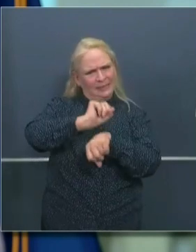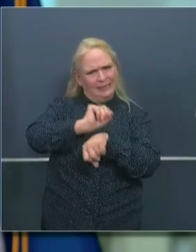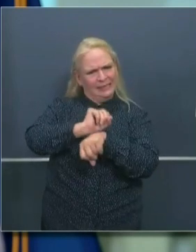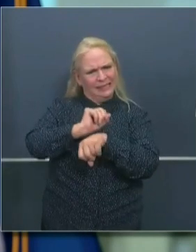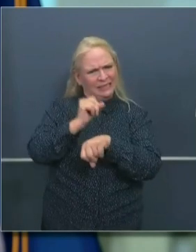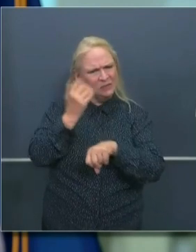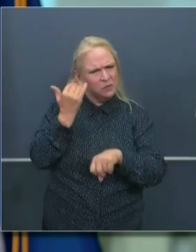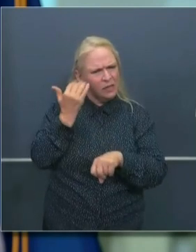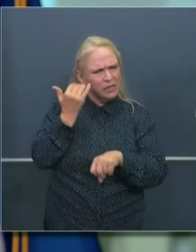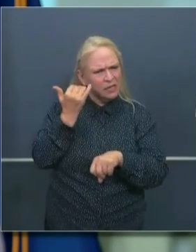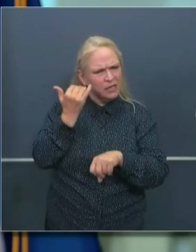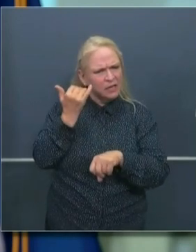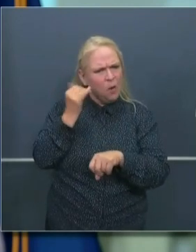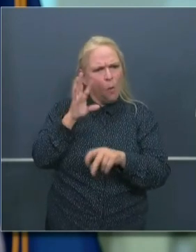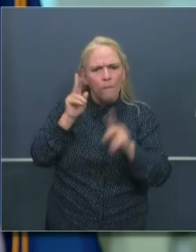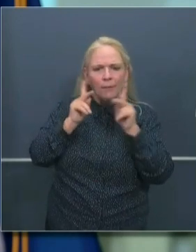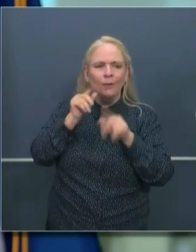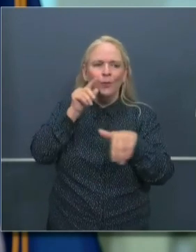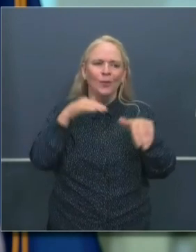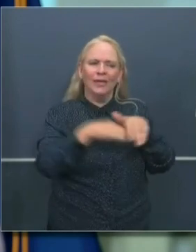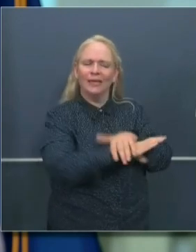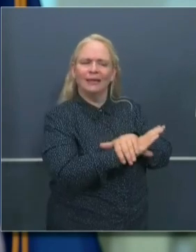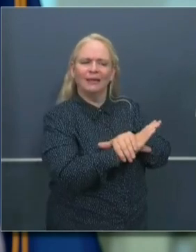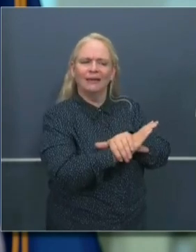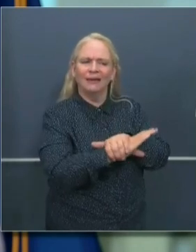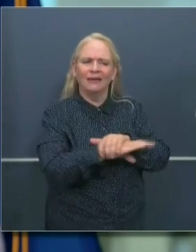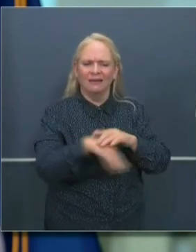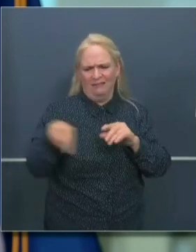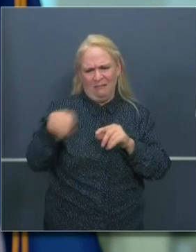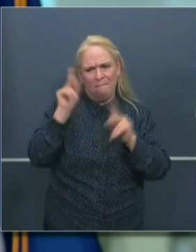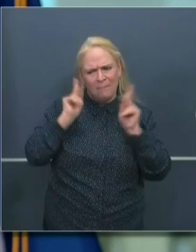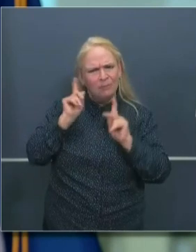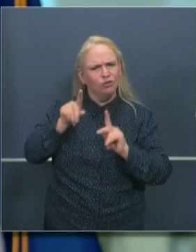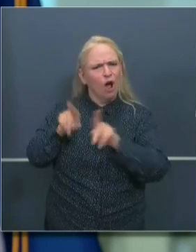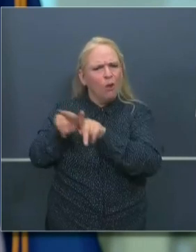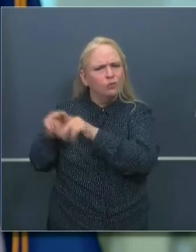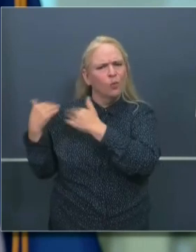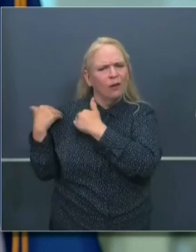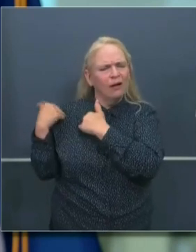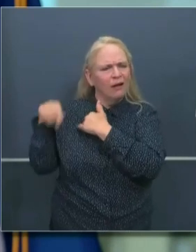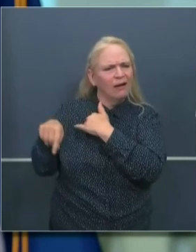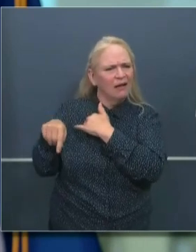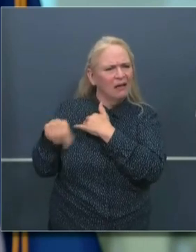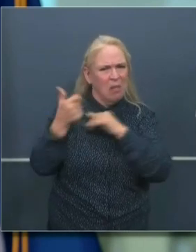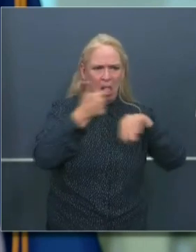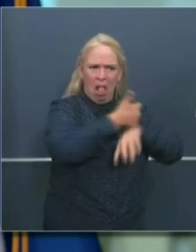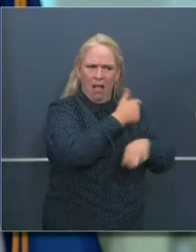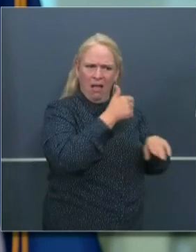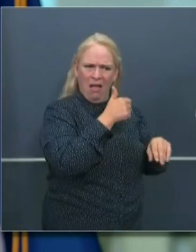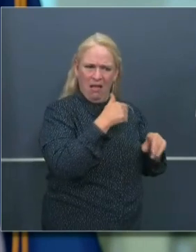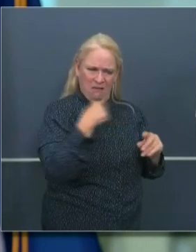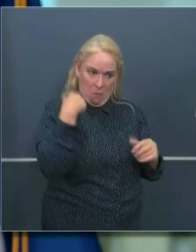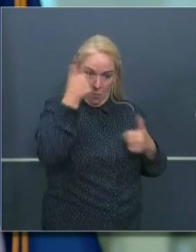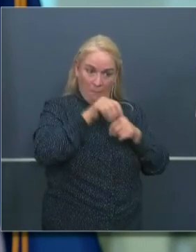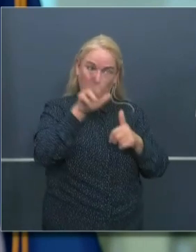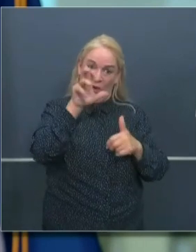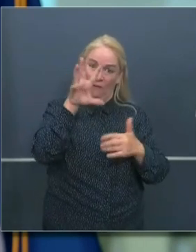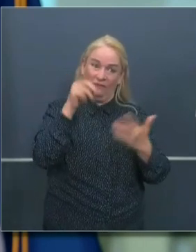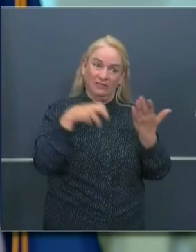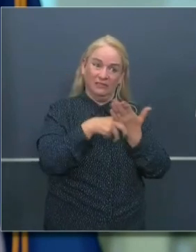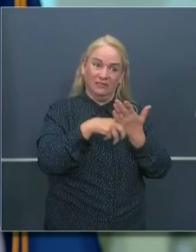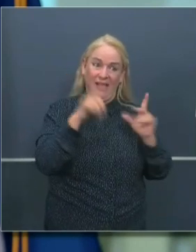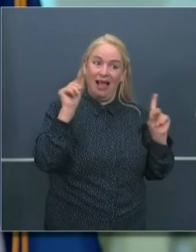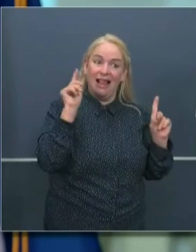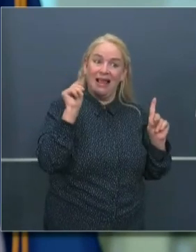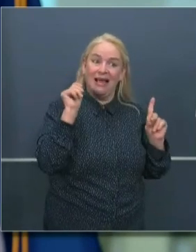least in the West Hollywood area, they're going to issue tickets, $300, I think, for the first offense. So why not make that a mandate that if